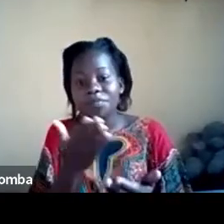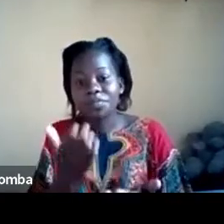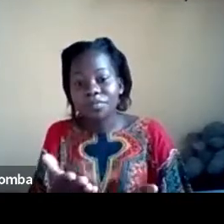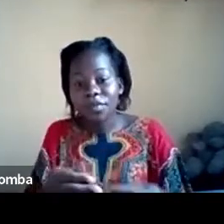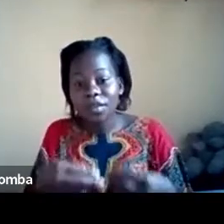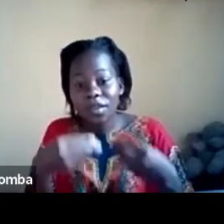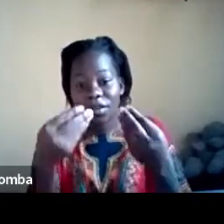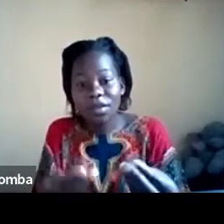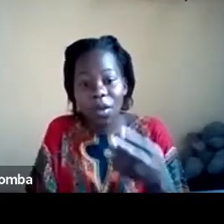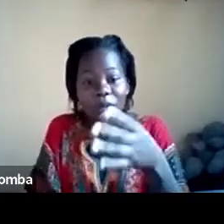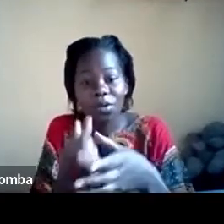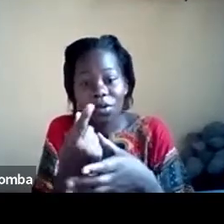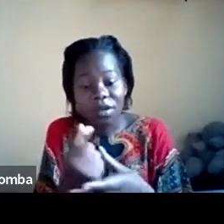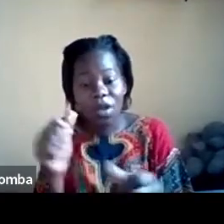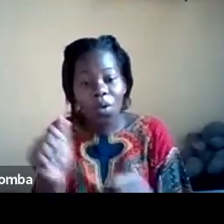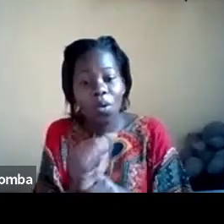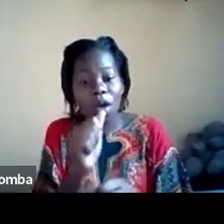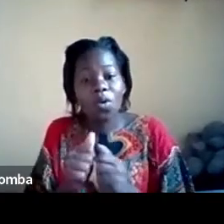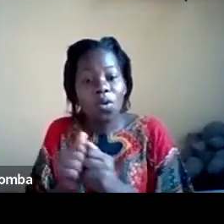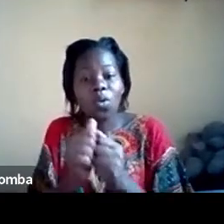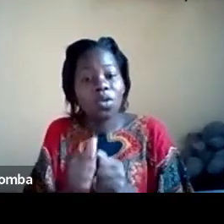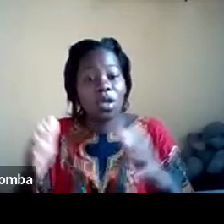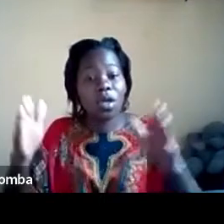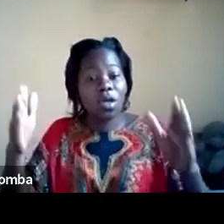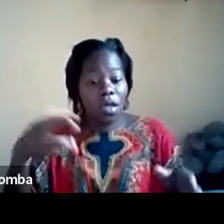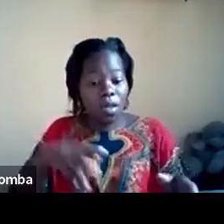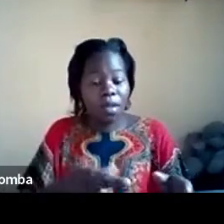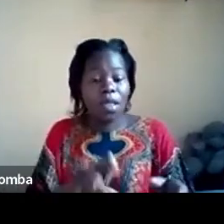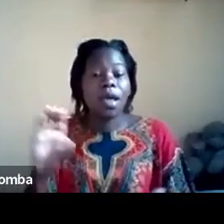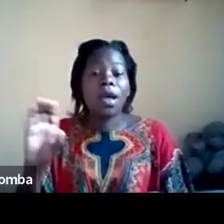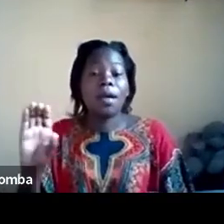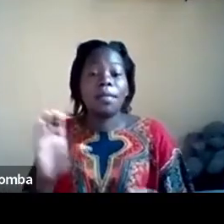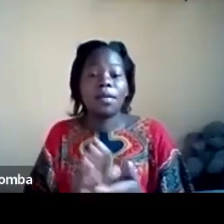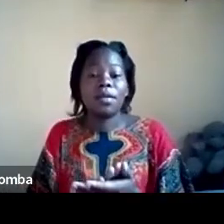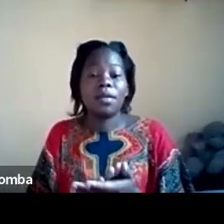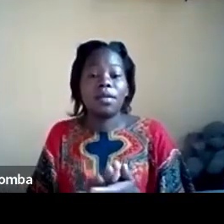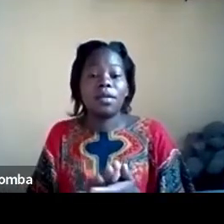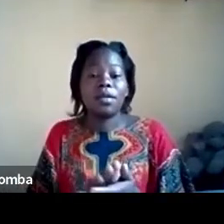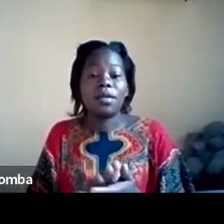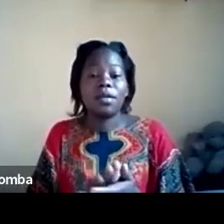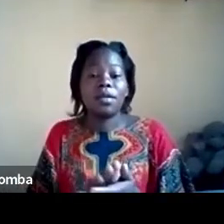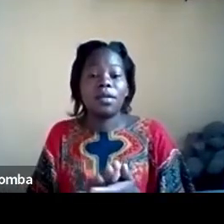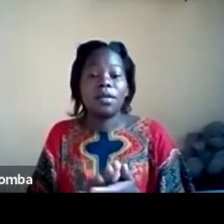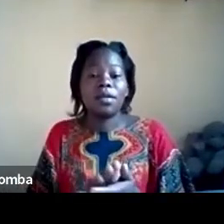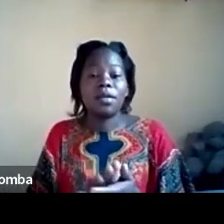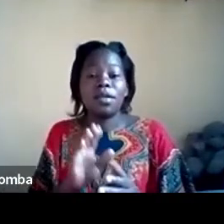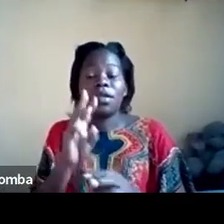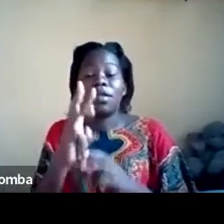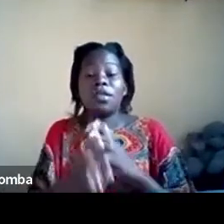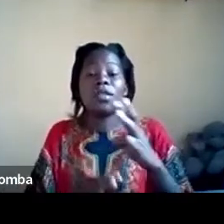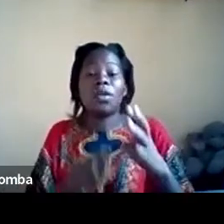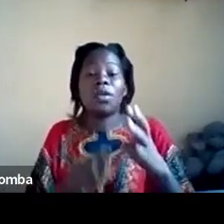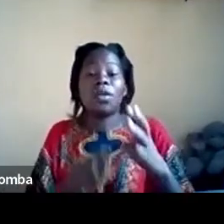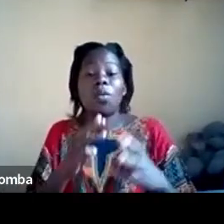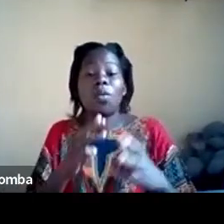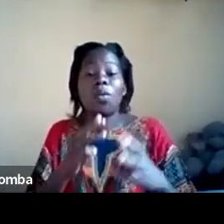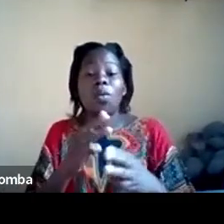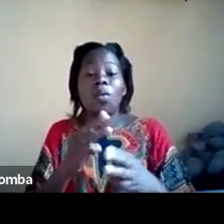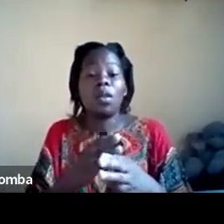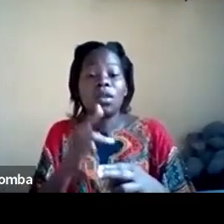with one of the largest mining companies in the world, which is Rio Tinto, if not the largest, because you have